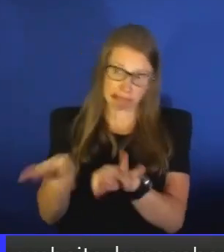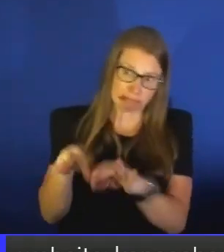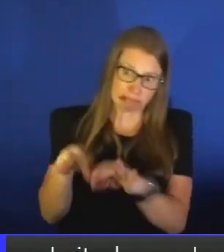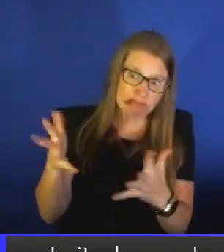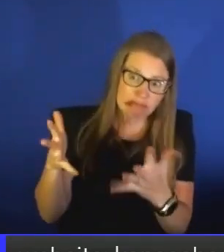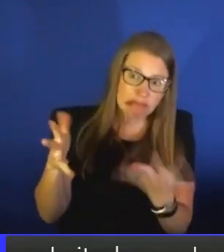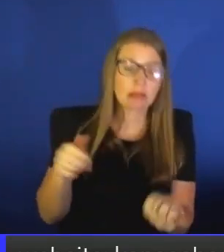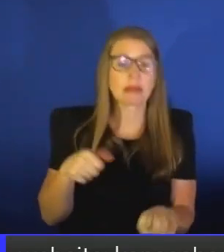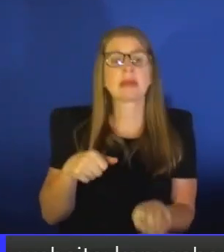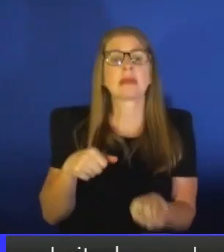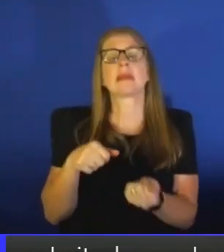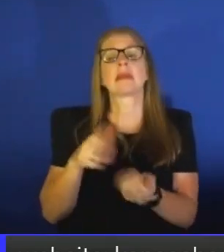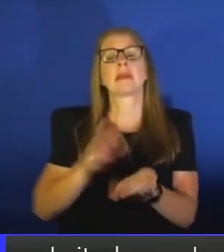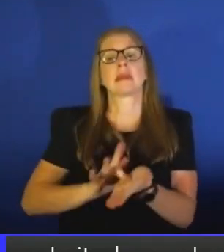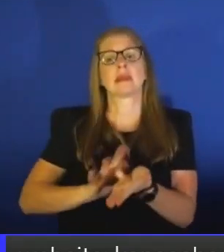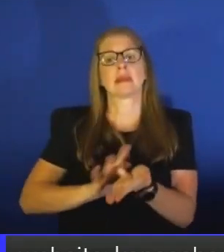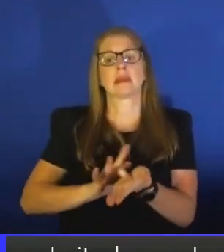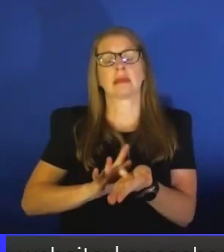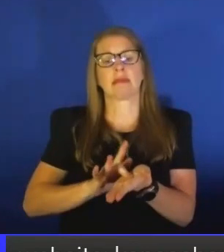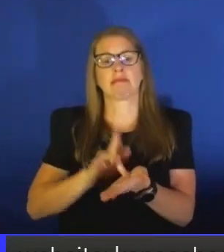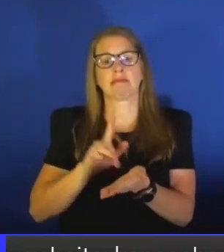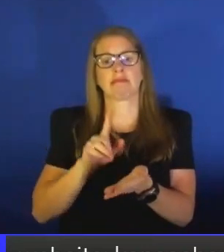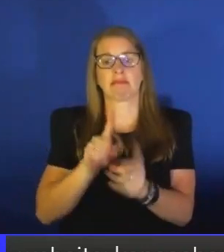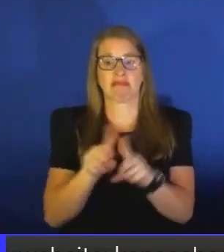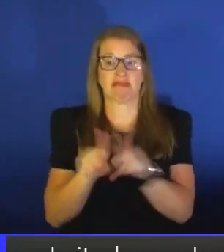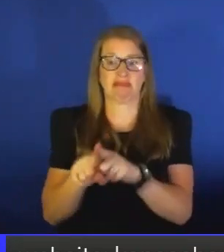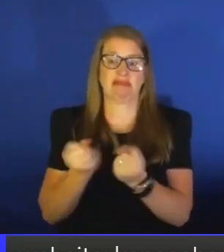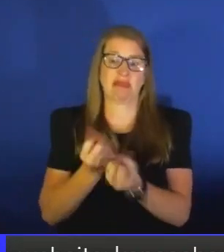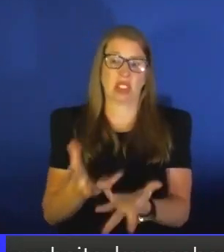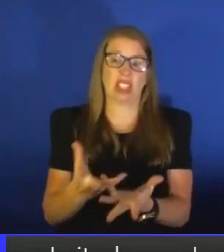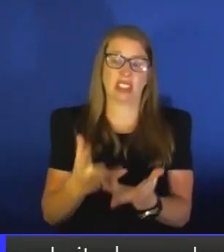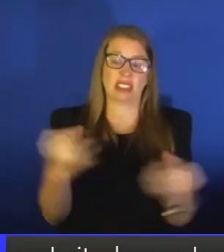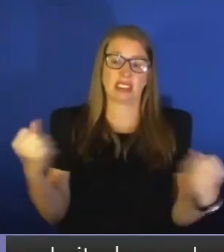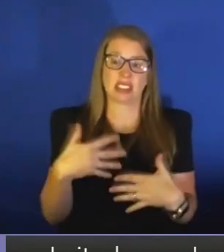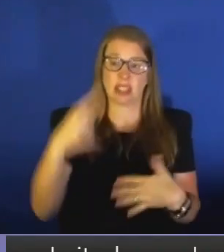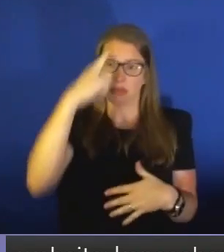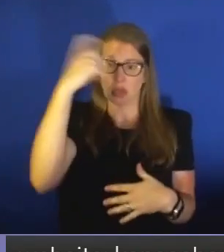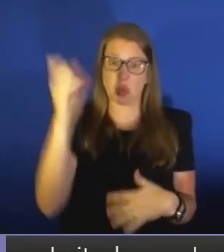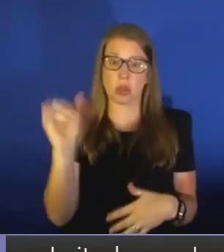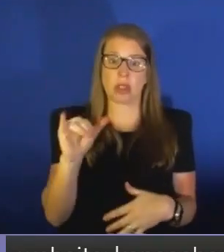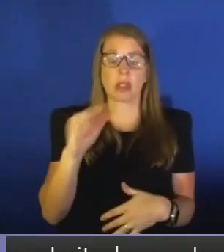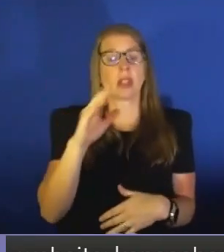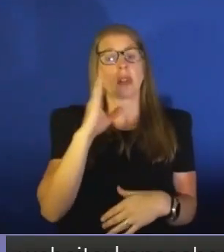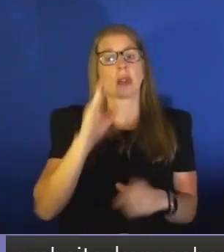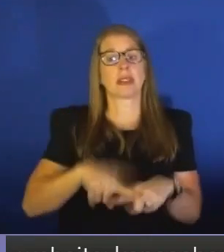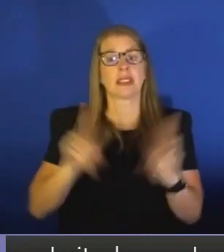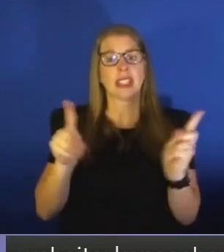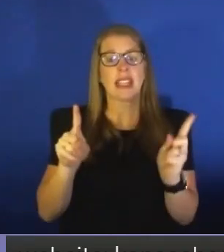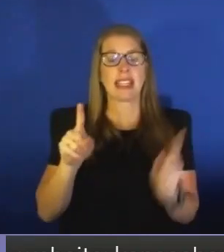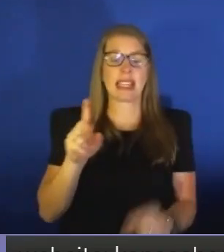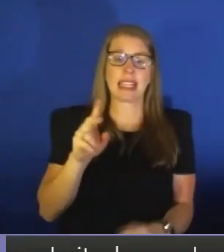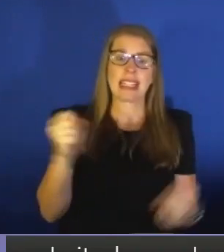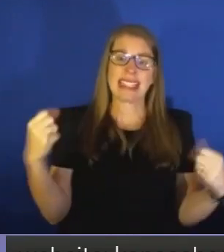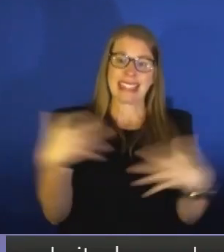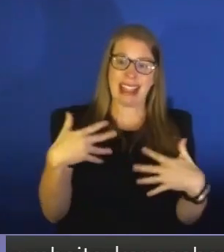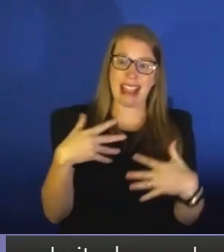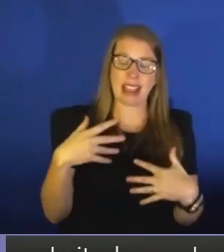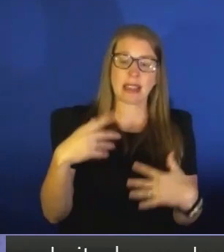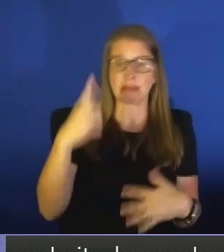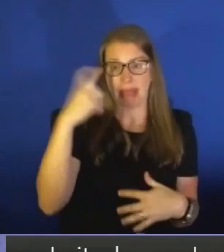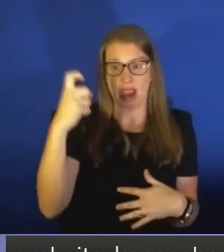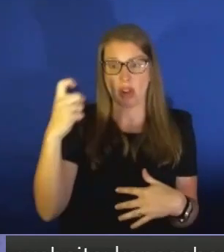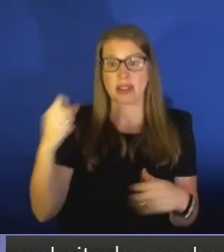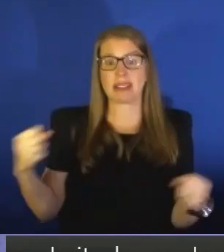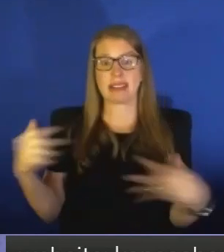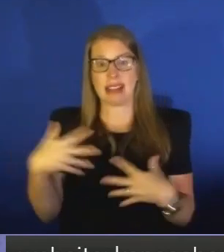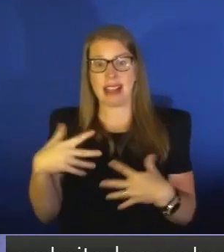But even medications can actually lead to nightmares also. Explain do you know the difference between night terrors and nightmares? Because my daughter has